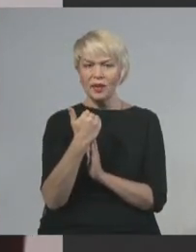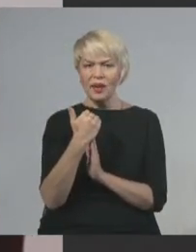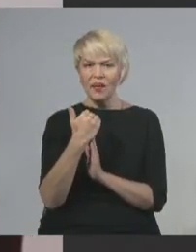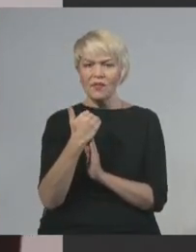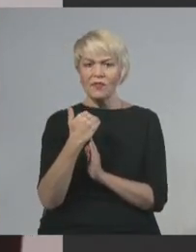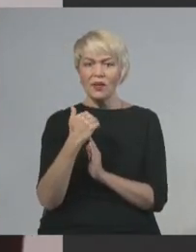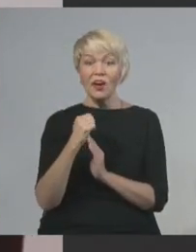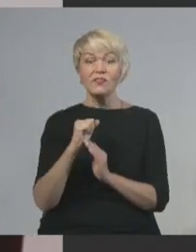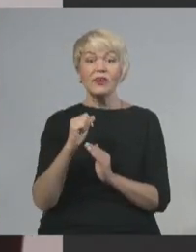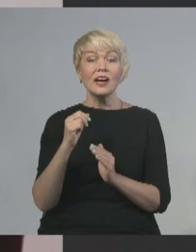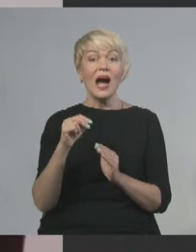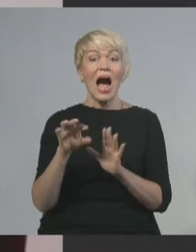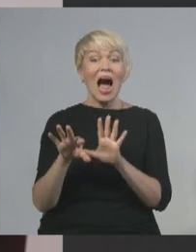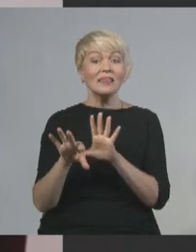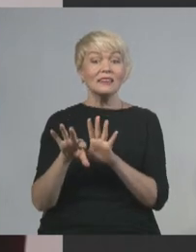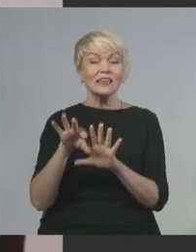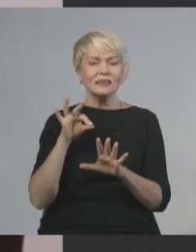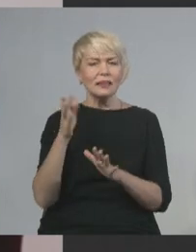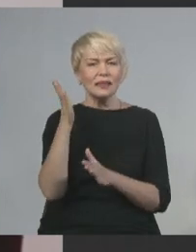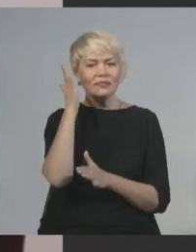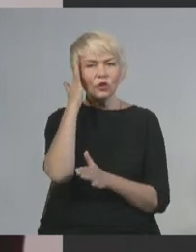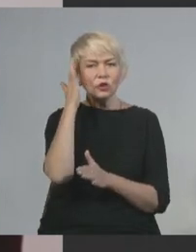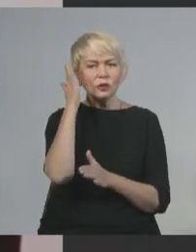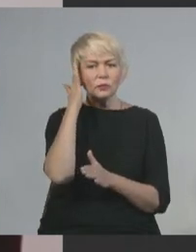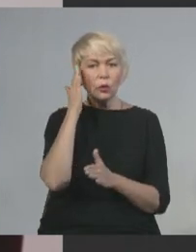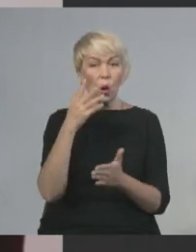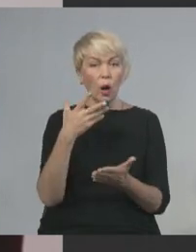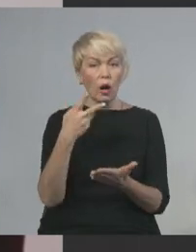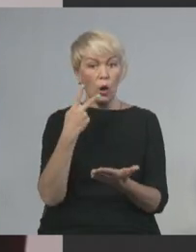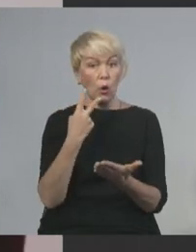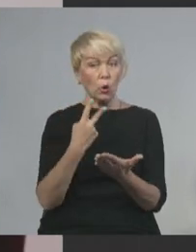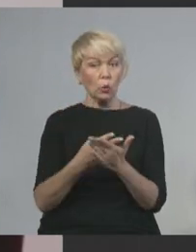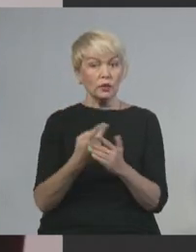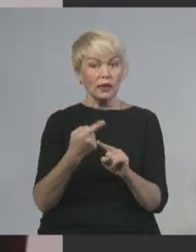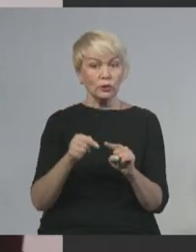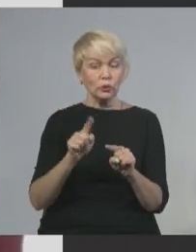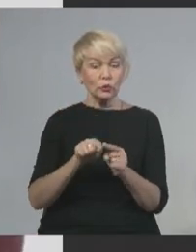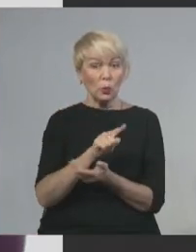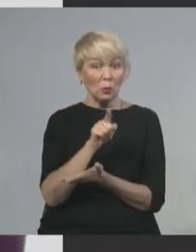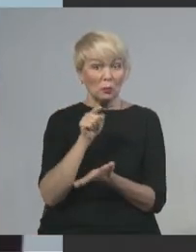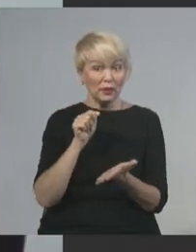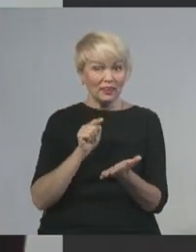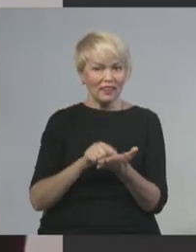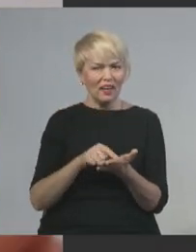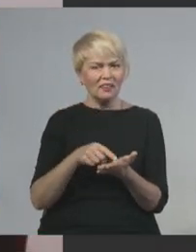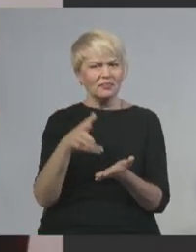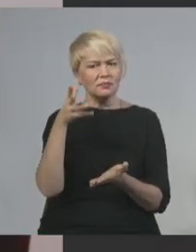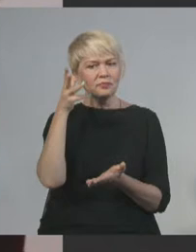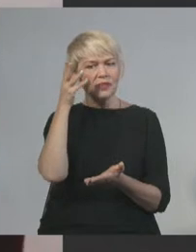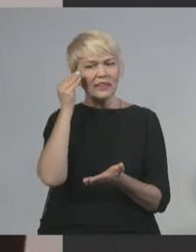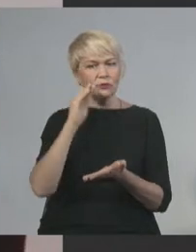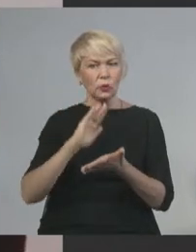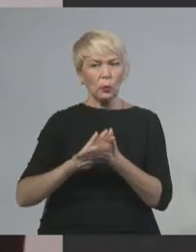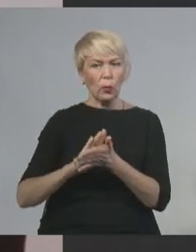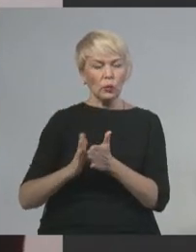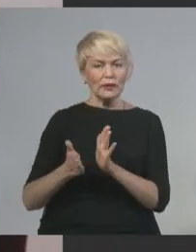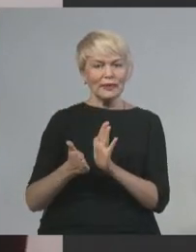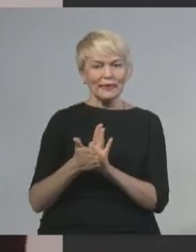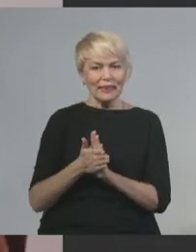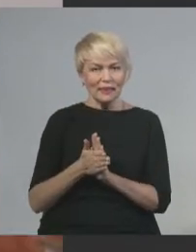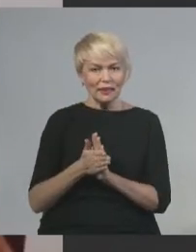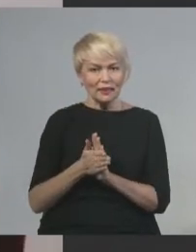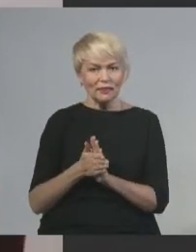all this association and uh two like positions were not very the same at a the